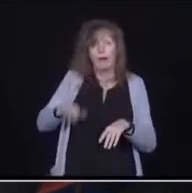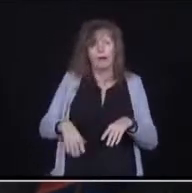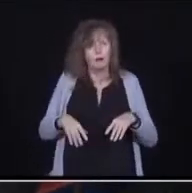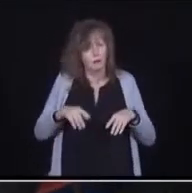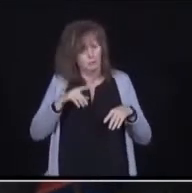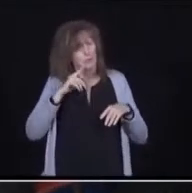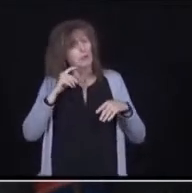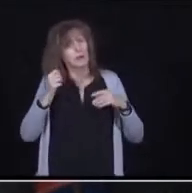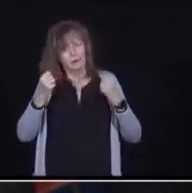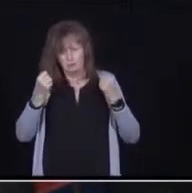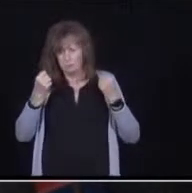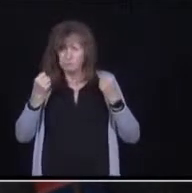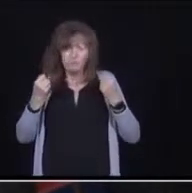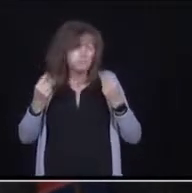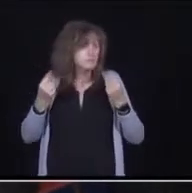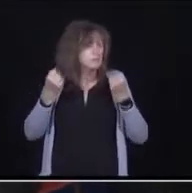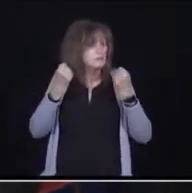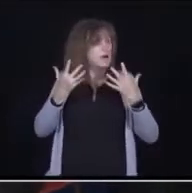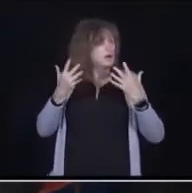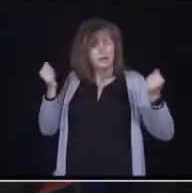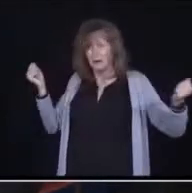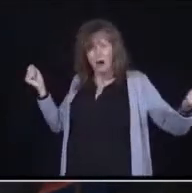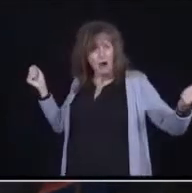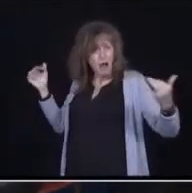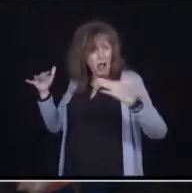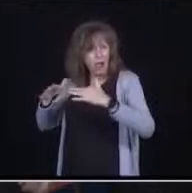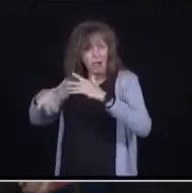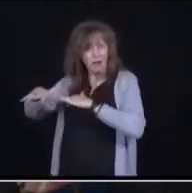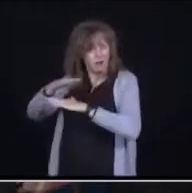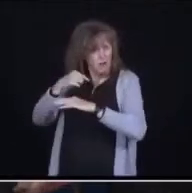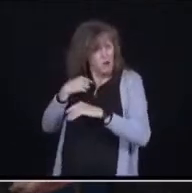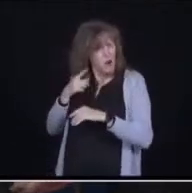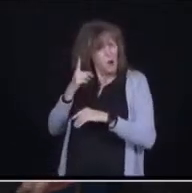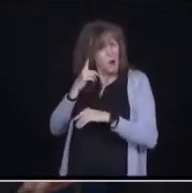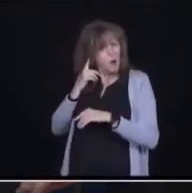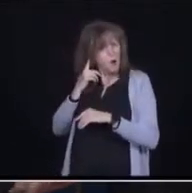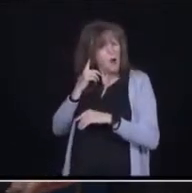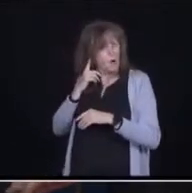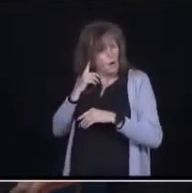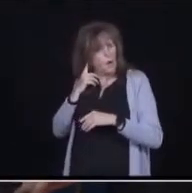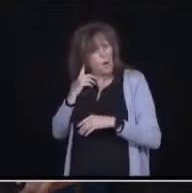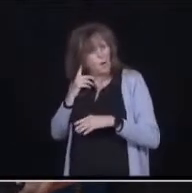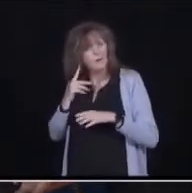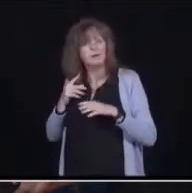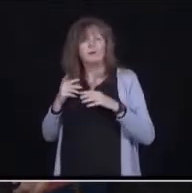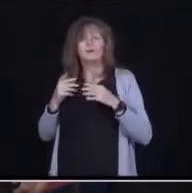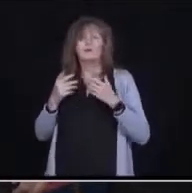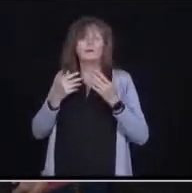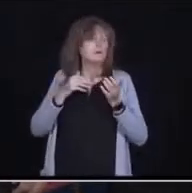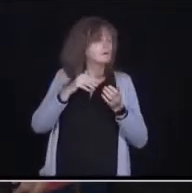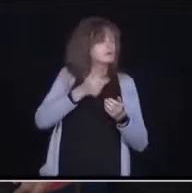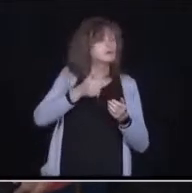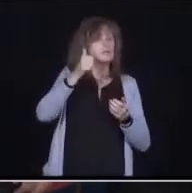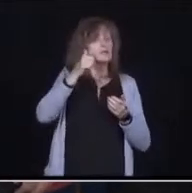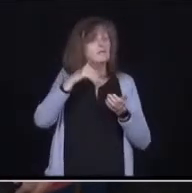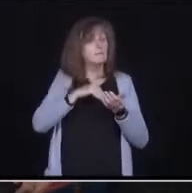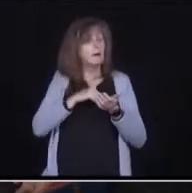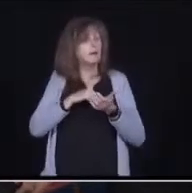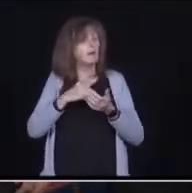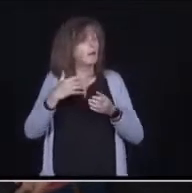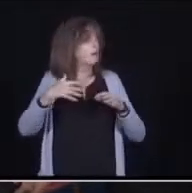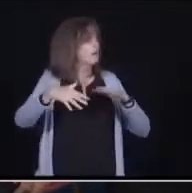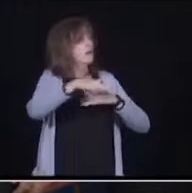and that's what I'm hearing. No matter what chief medical officer I talk to or our health team, it's a social gatherings